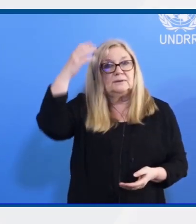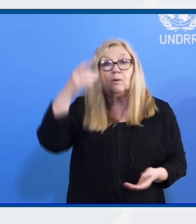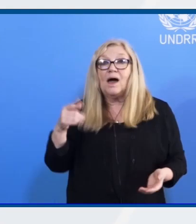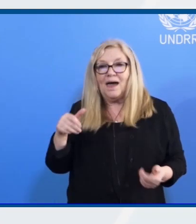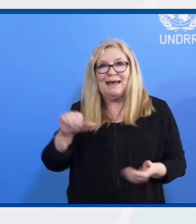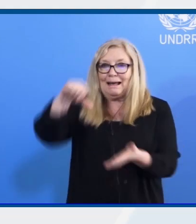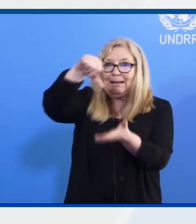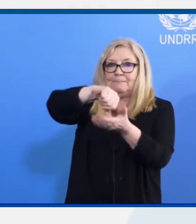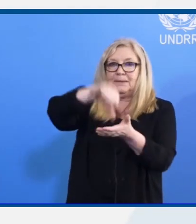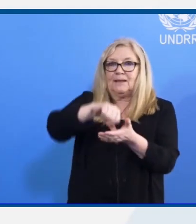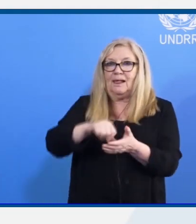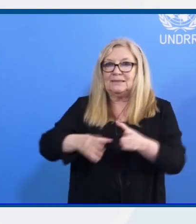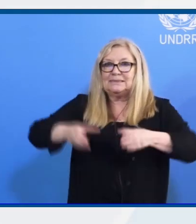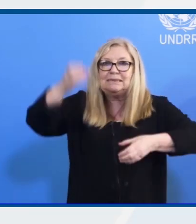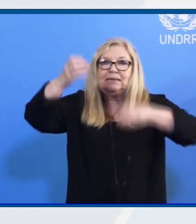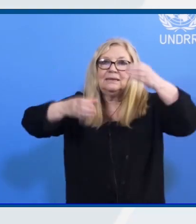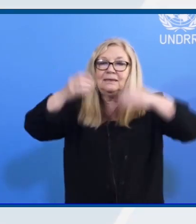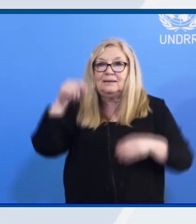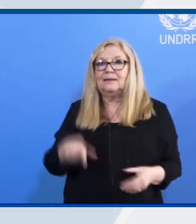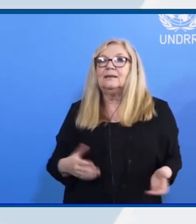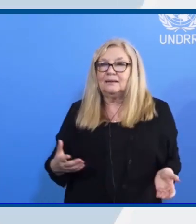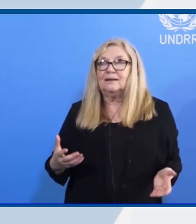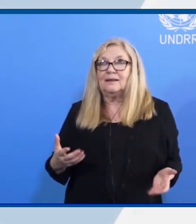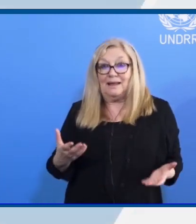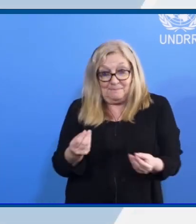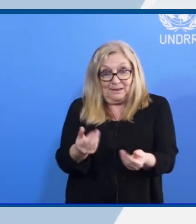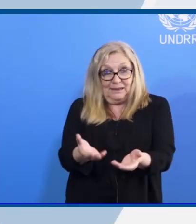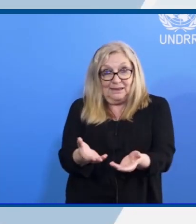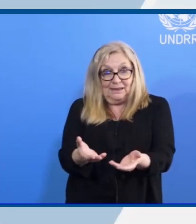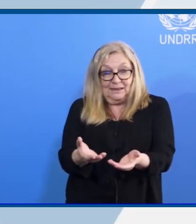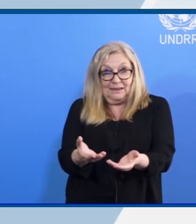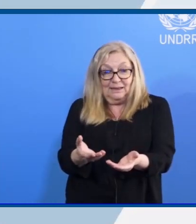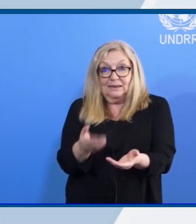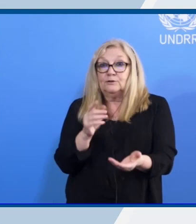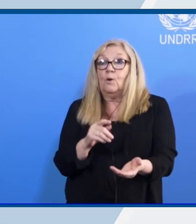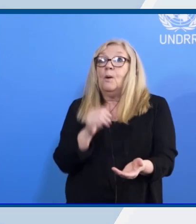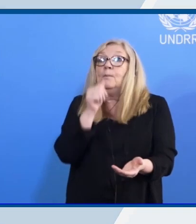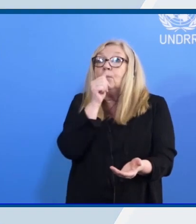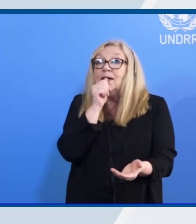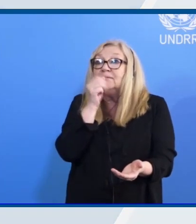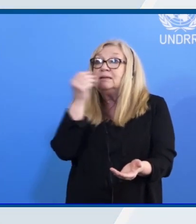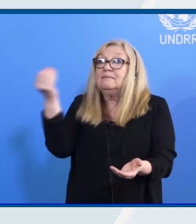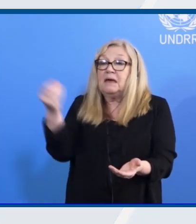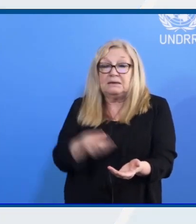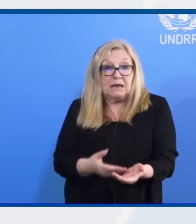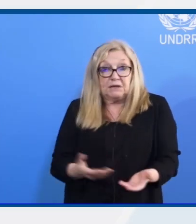city privileges. As a result, no private finance, very, very few private